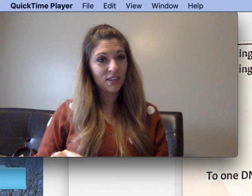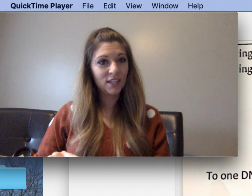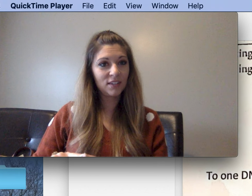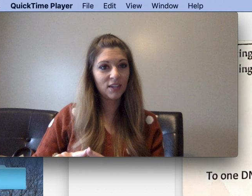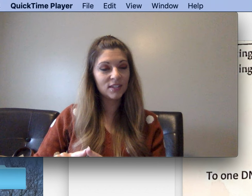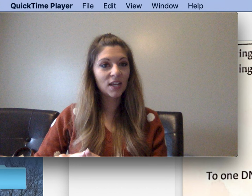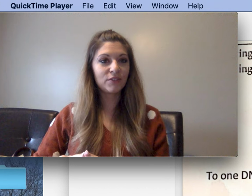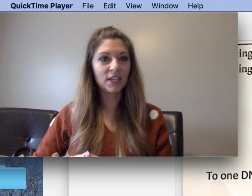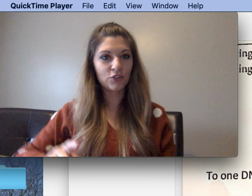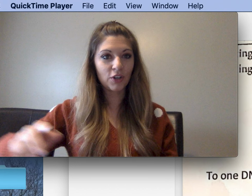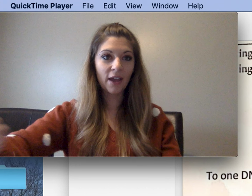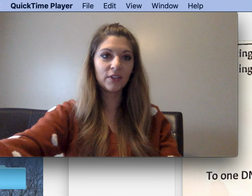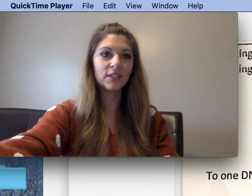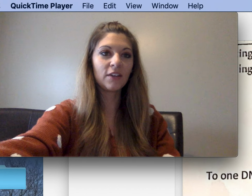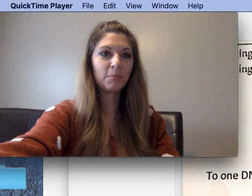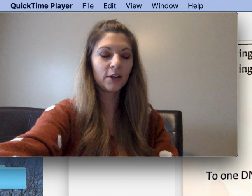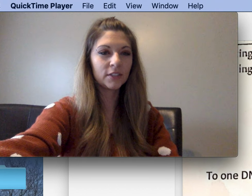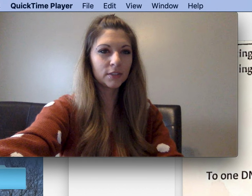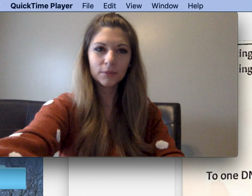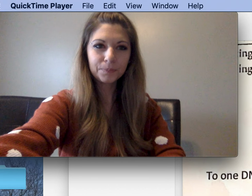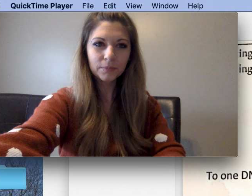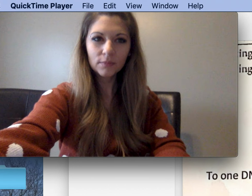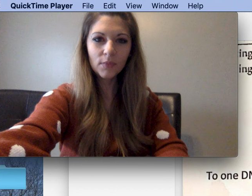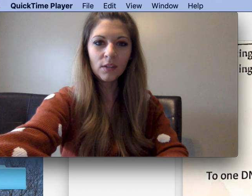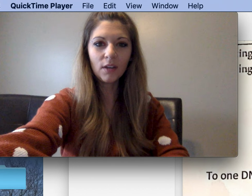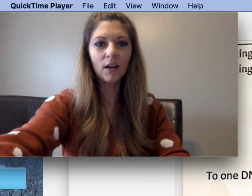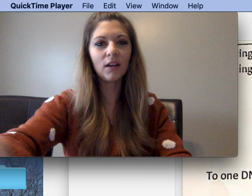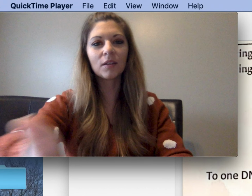questions that kids have to answer having deaf parents,